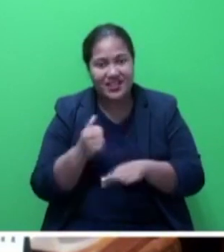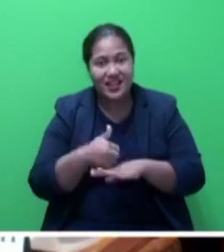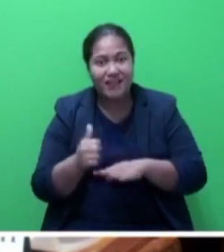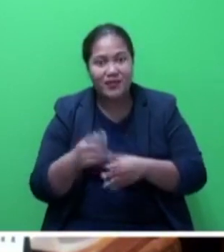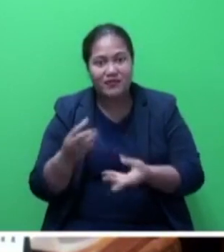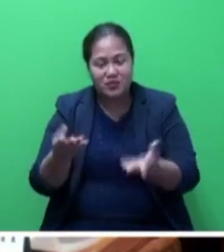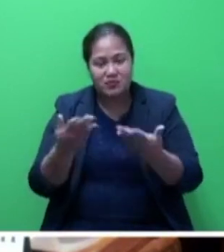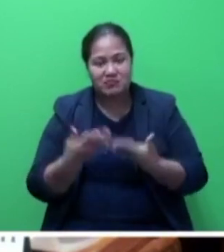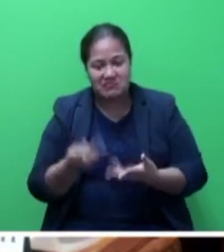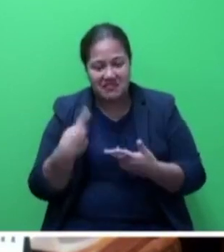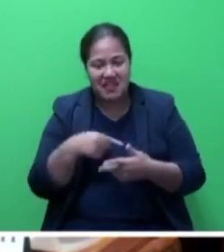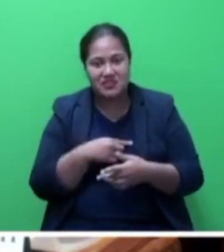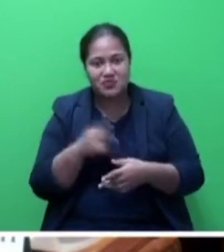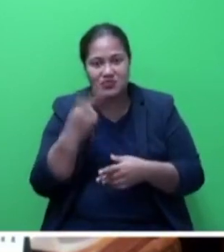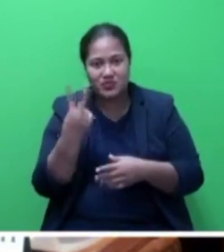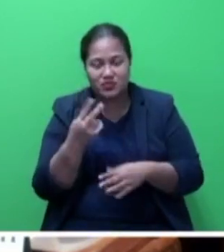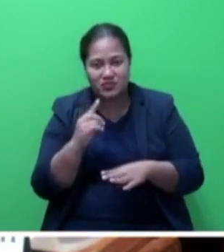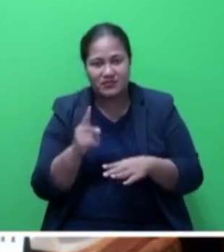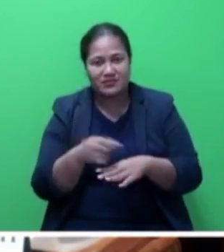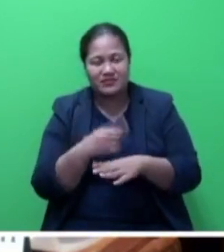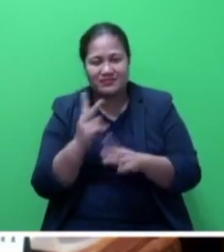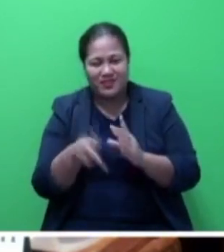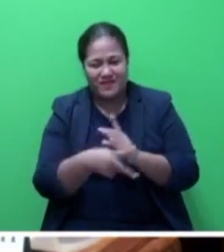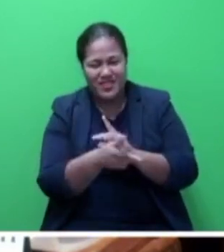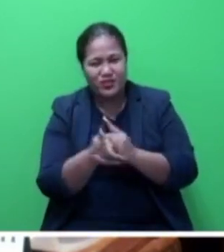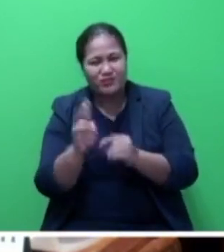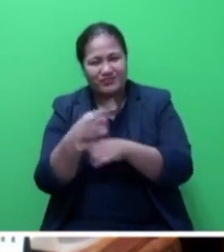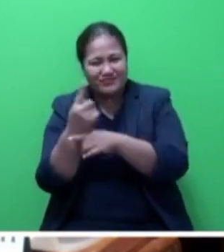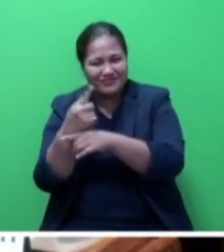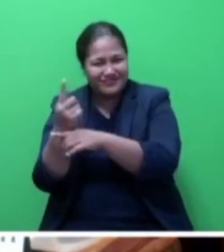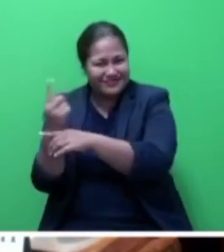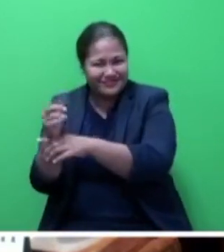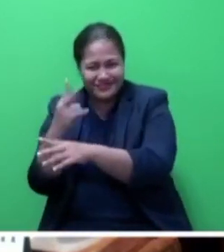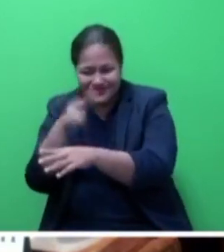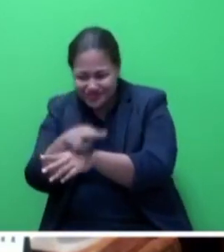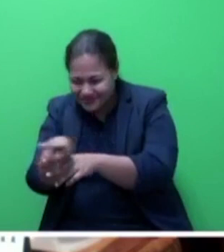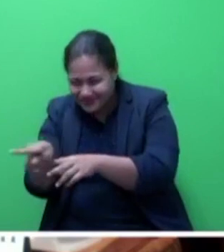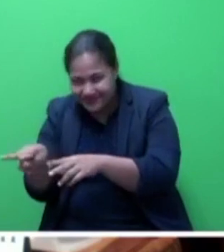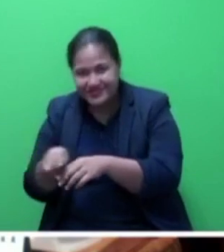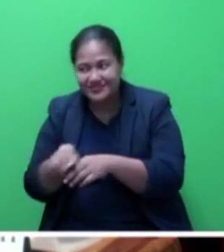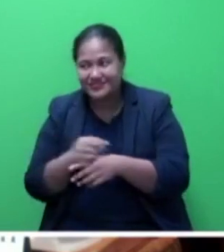with 2 drones. The type that we have are the